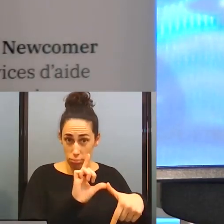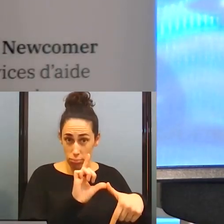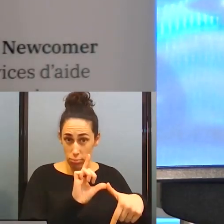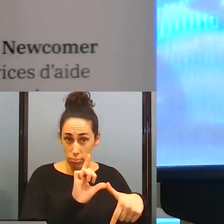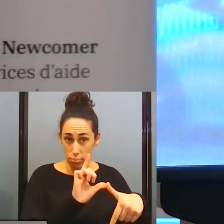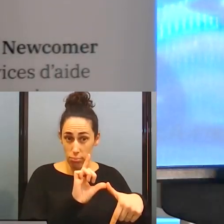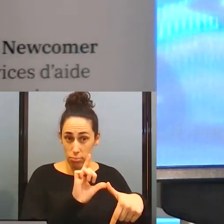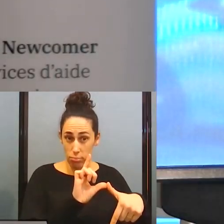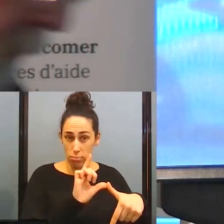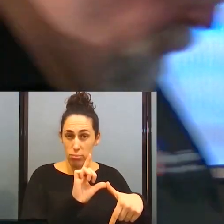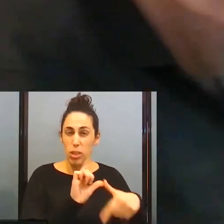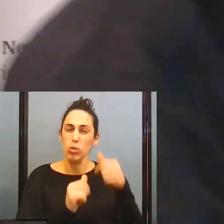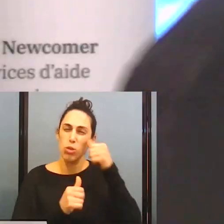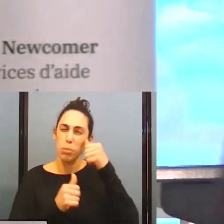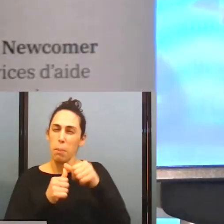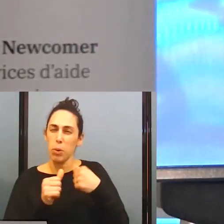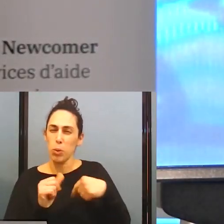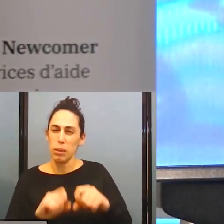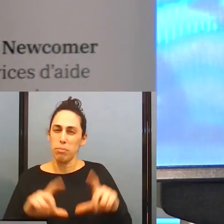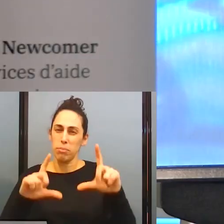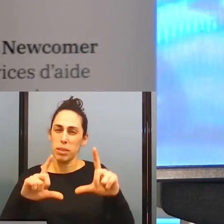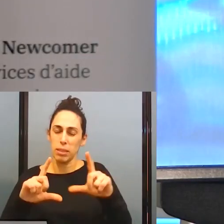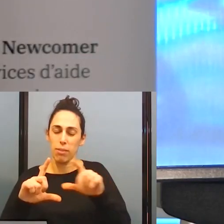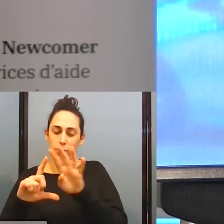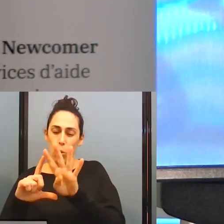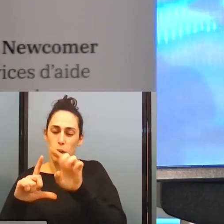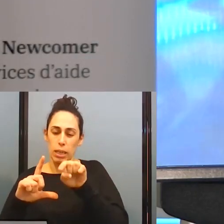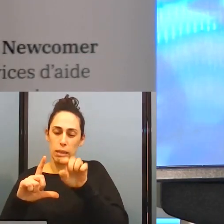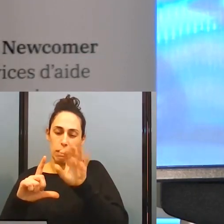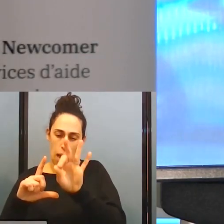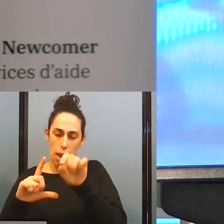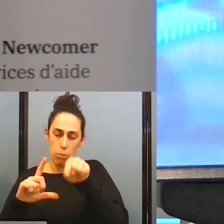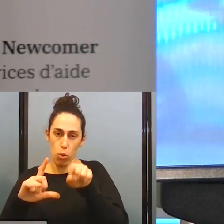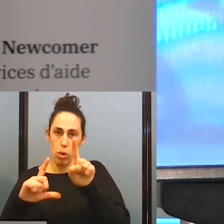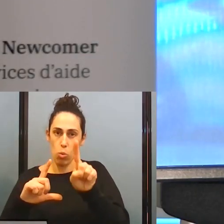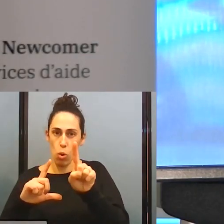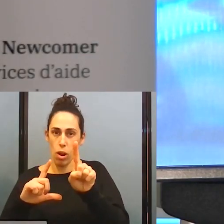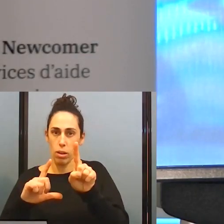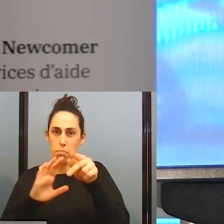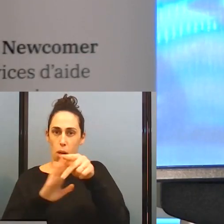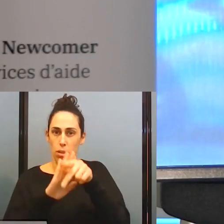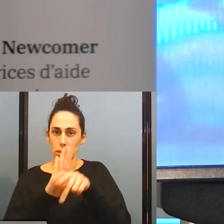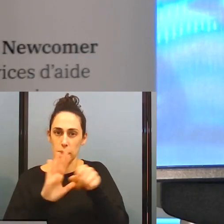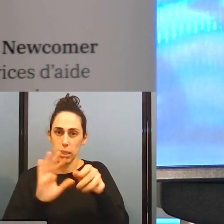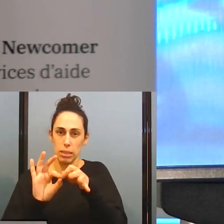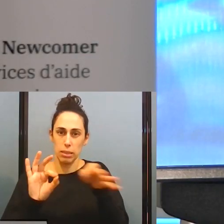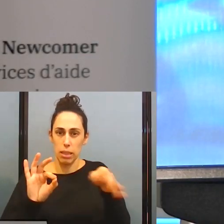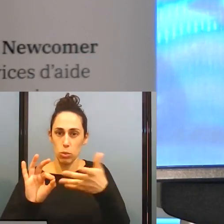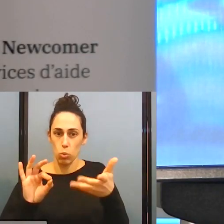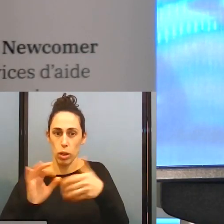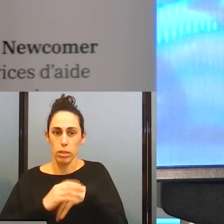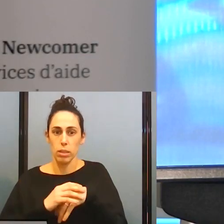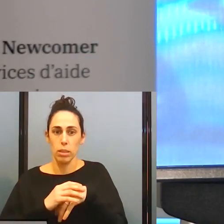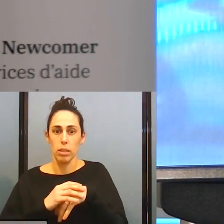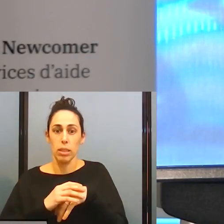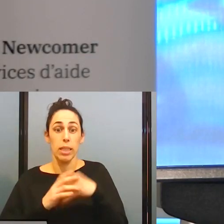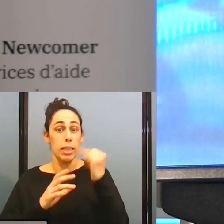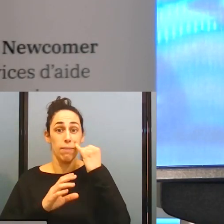49.1, says that people who are under 18 who are here without status are supposed to be allowed to go to